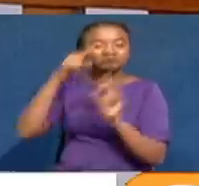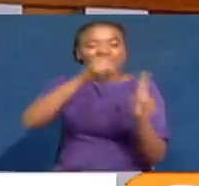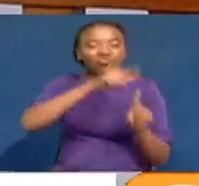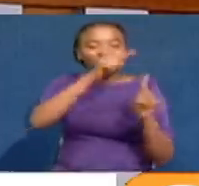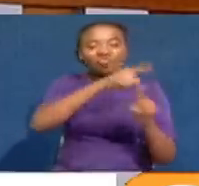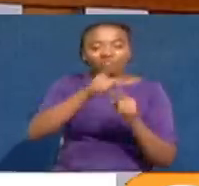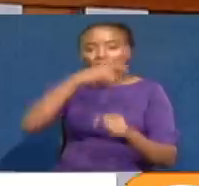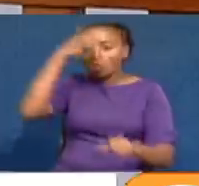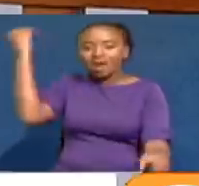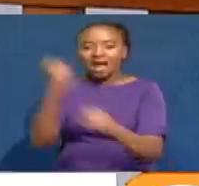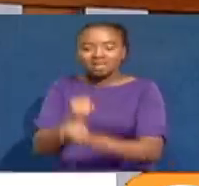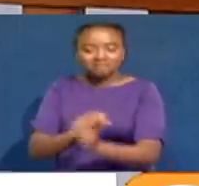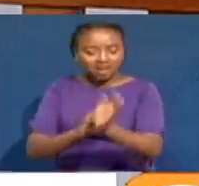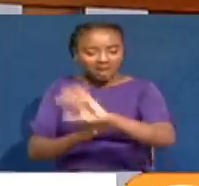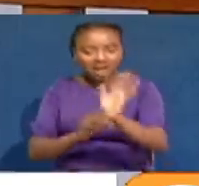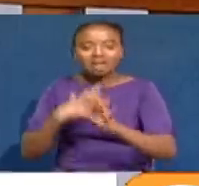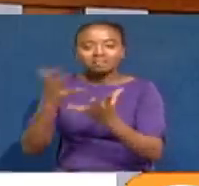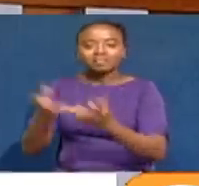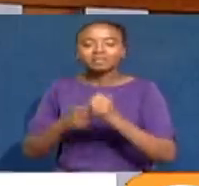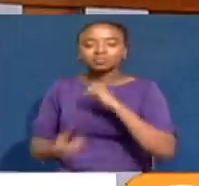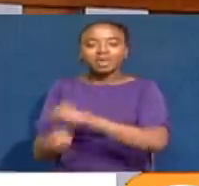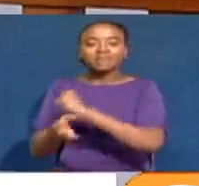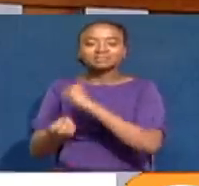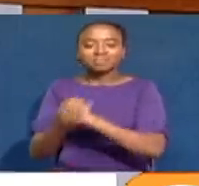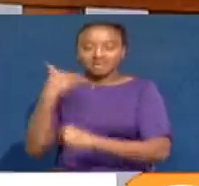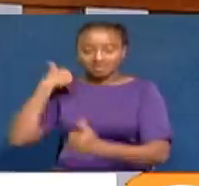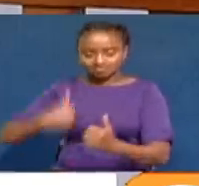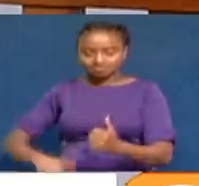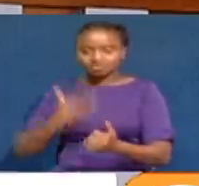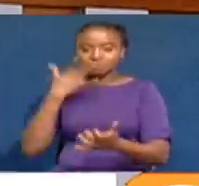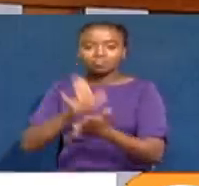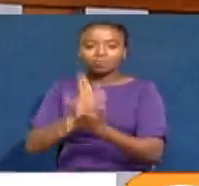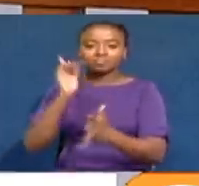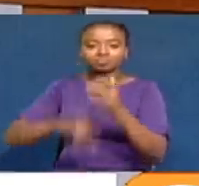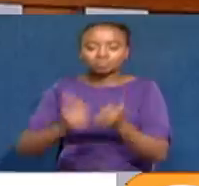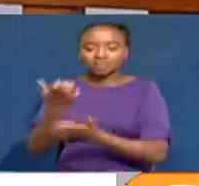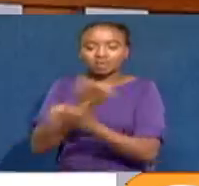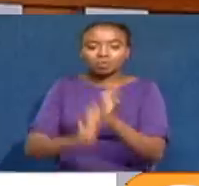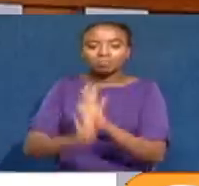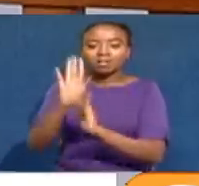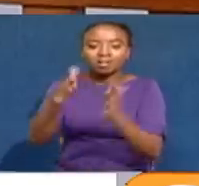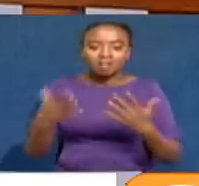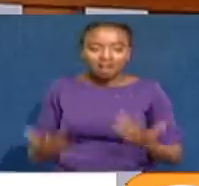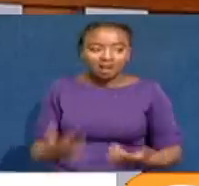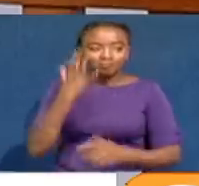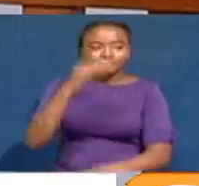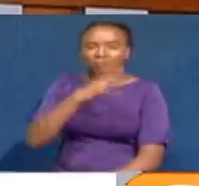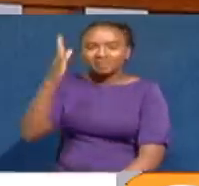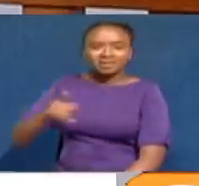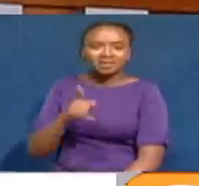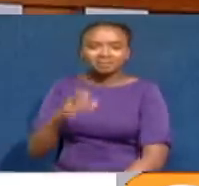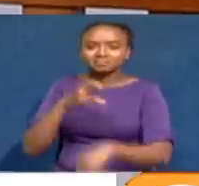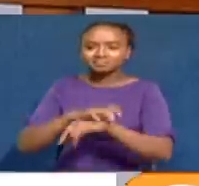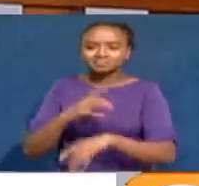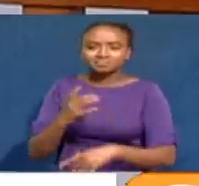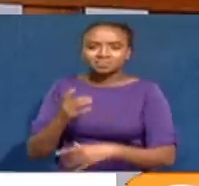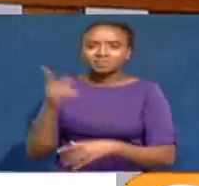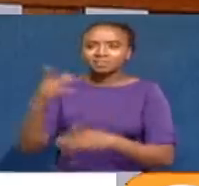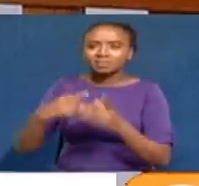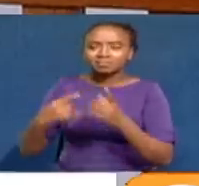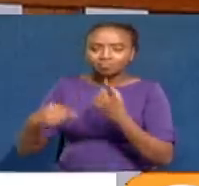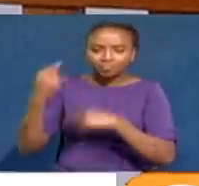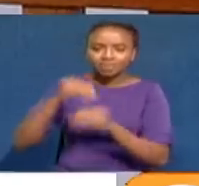they are sympathetic to them. They are actually con men. They conned them because they got elected on